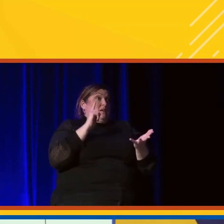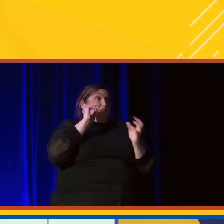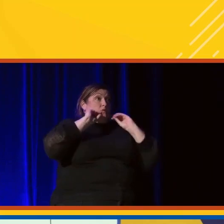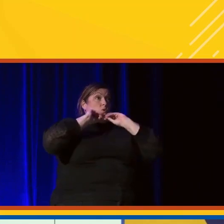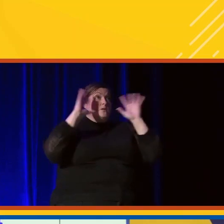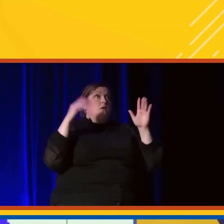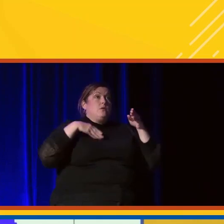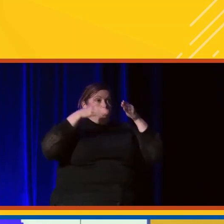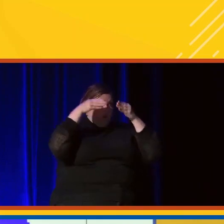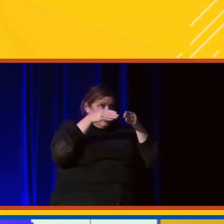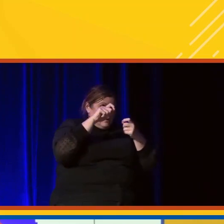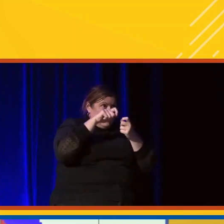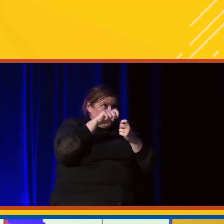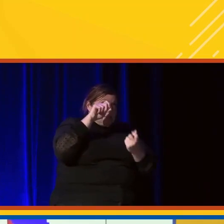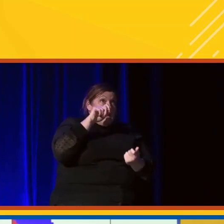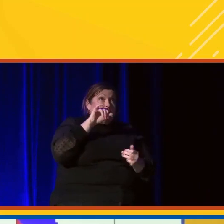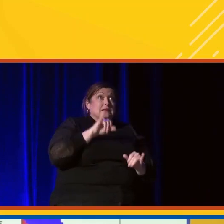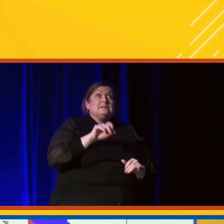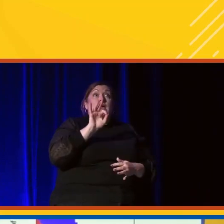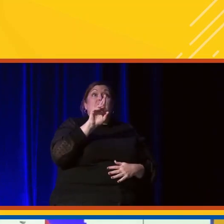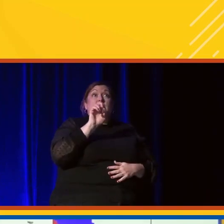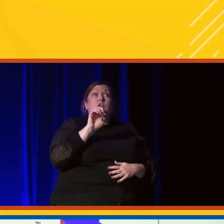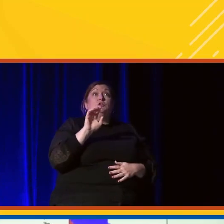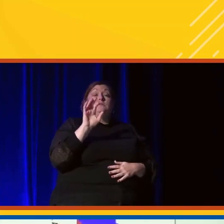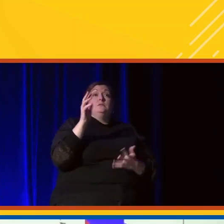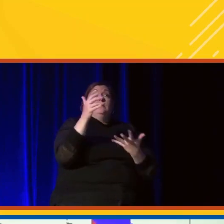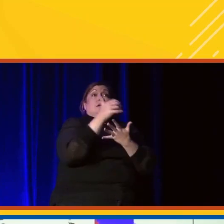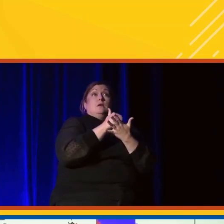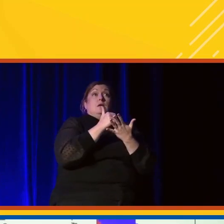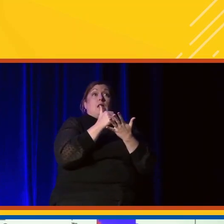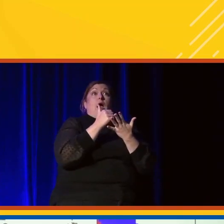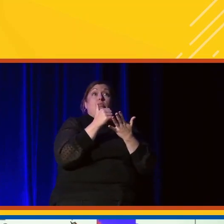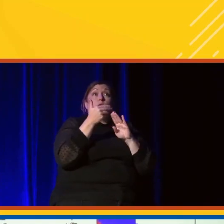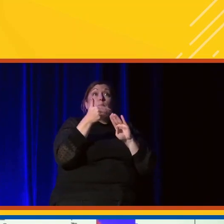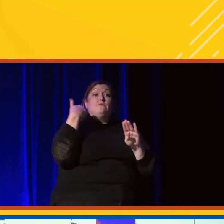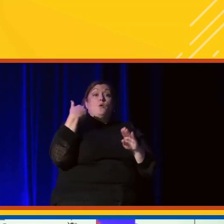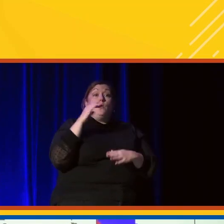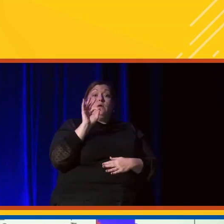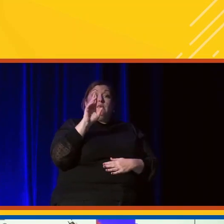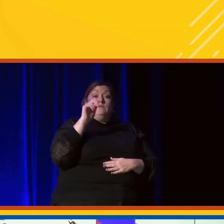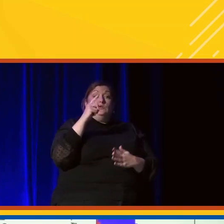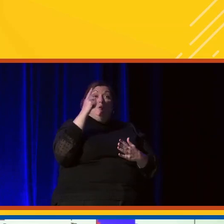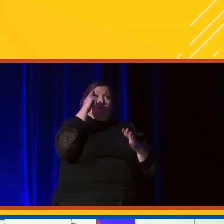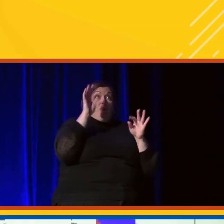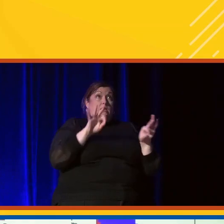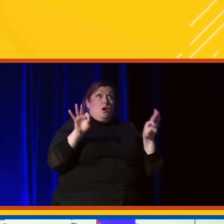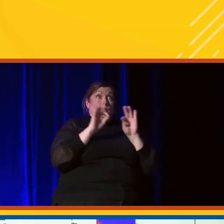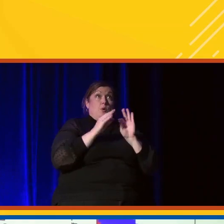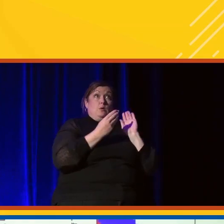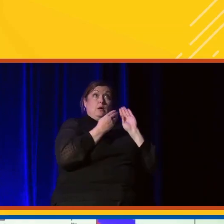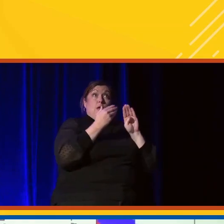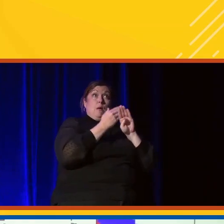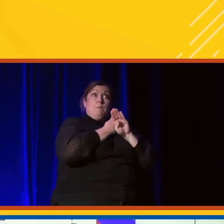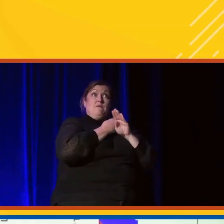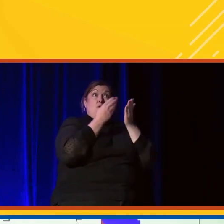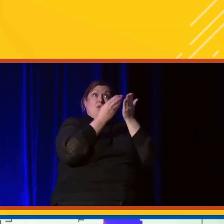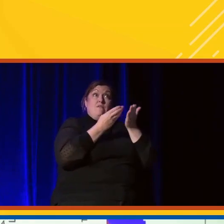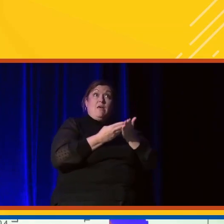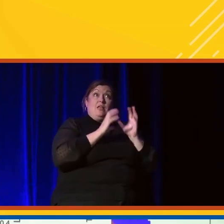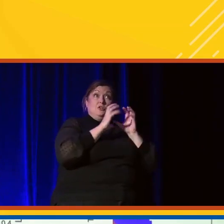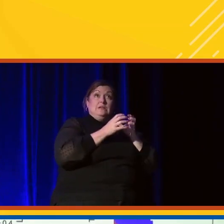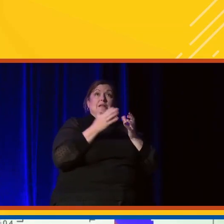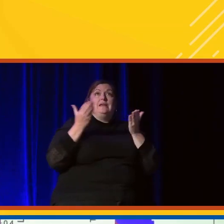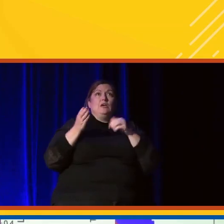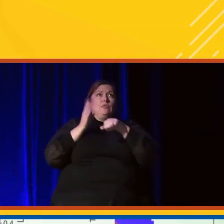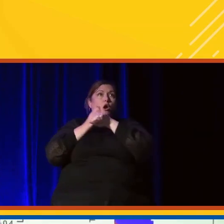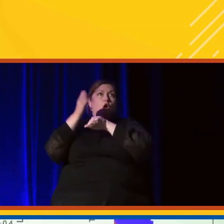in on the exact same features it thought before. So here is the features it thinks are important before the validation set, and here